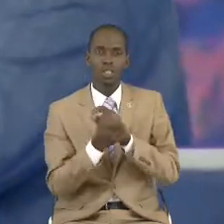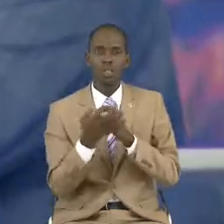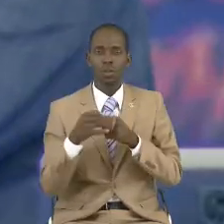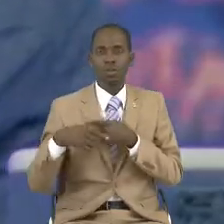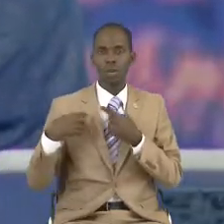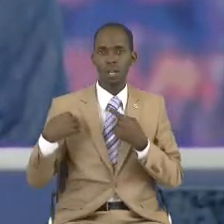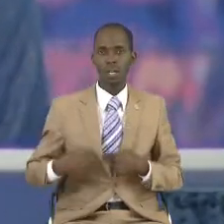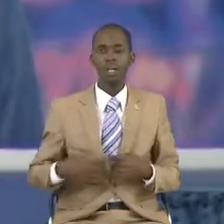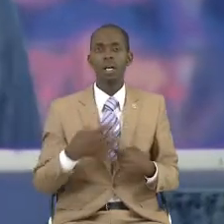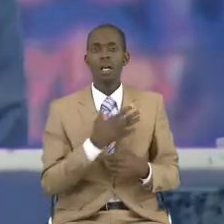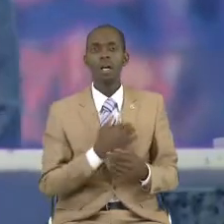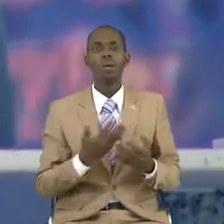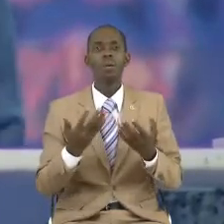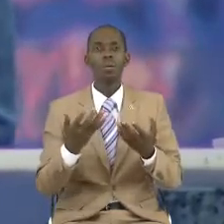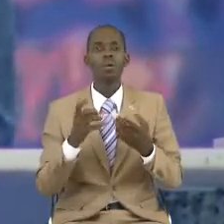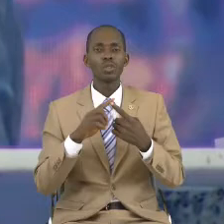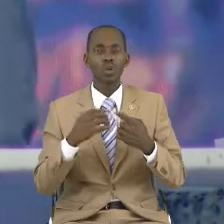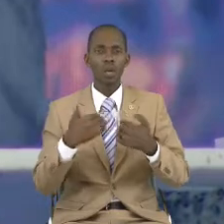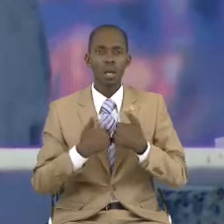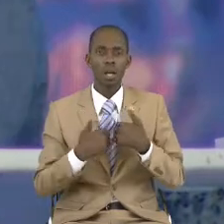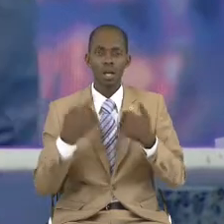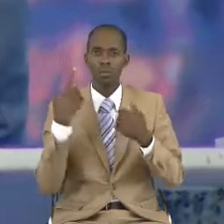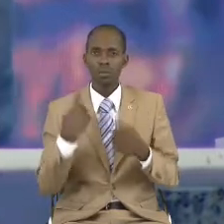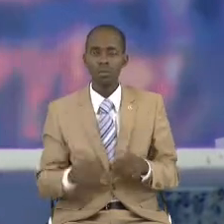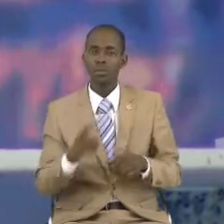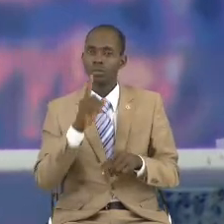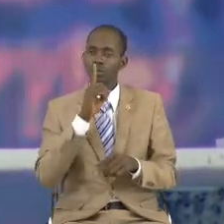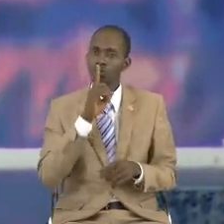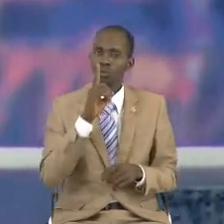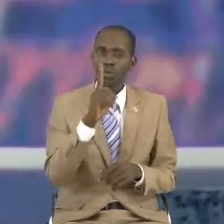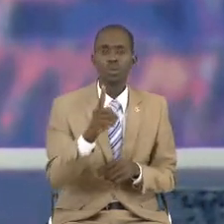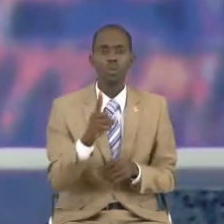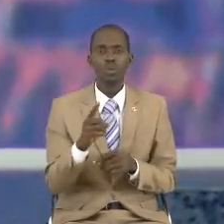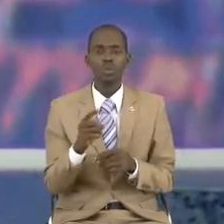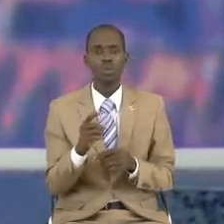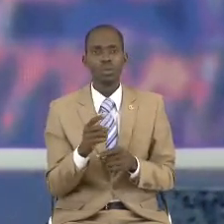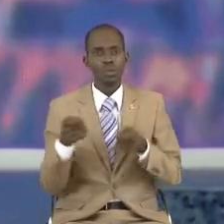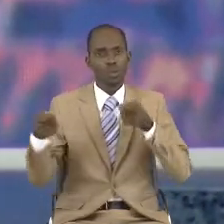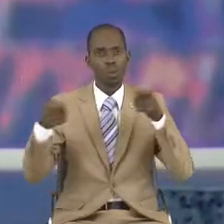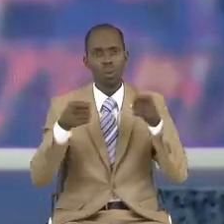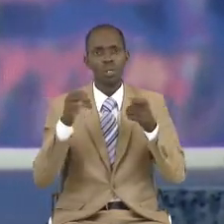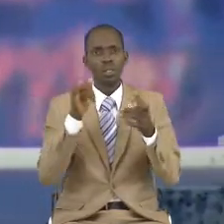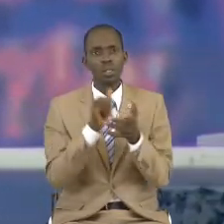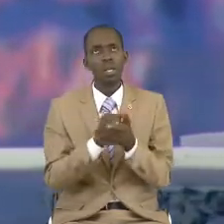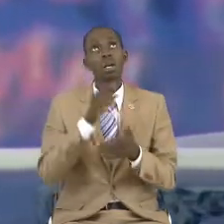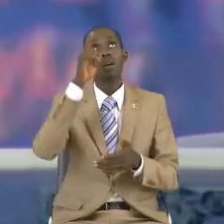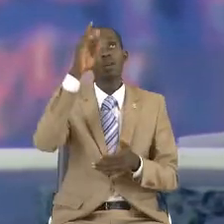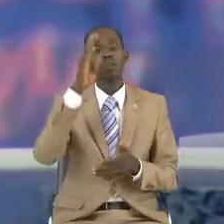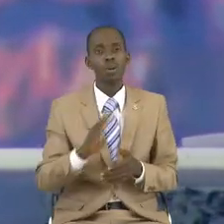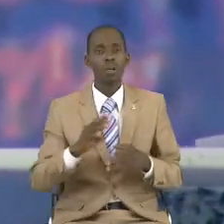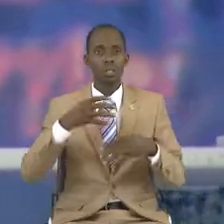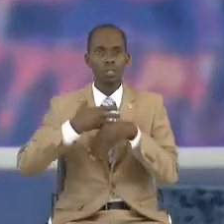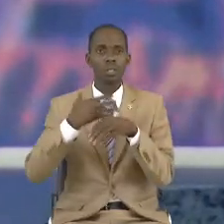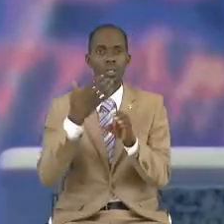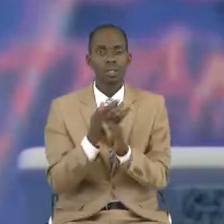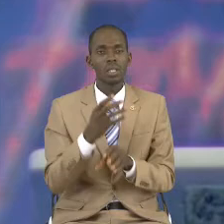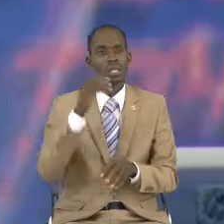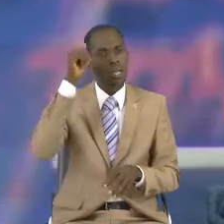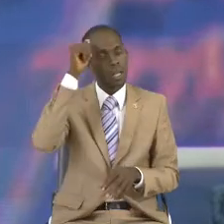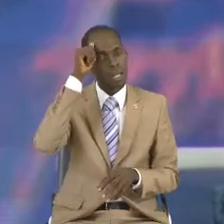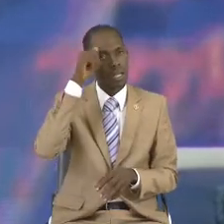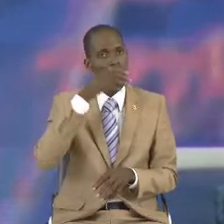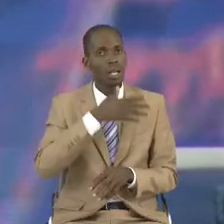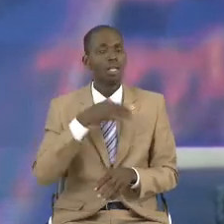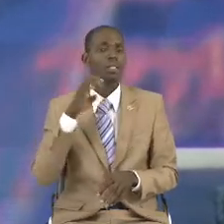to have the original dominion that god created adam and eve